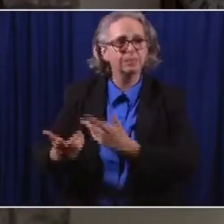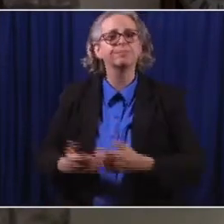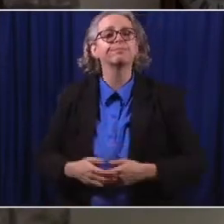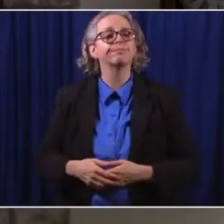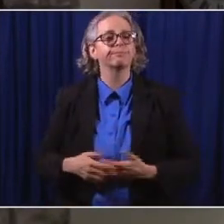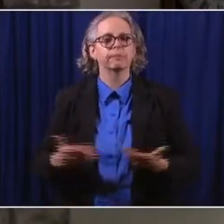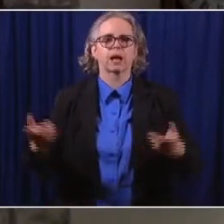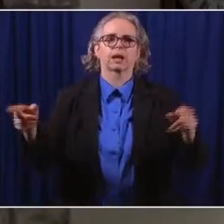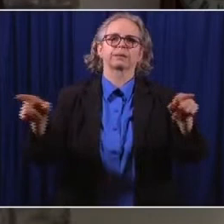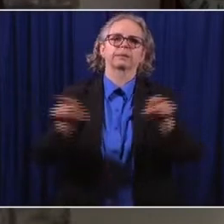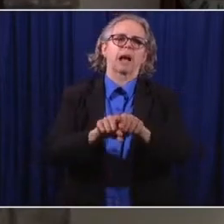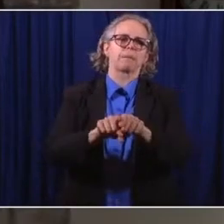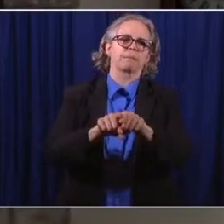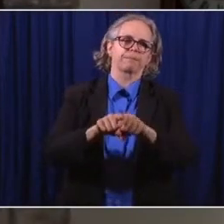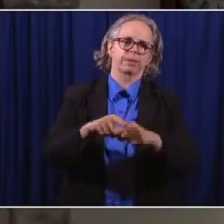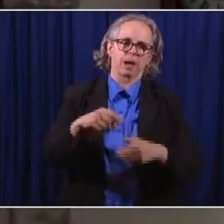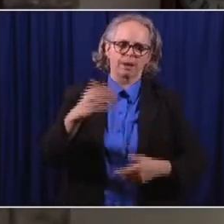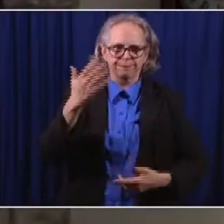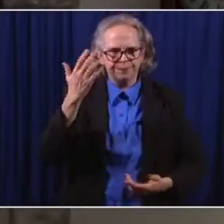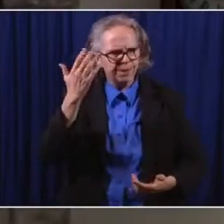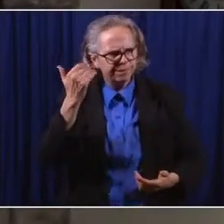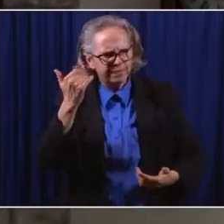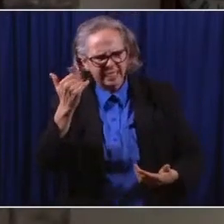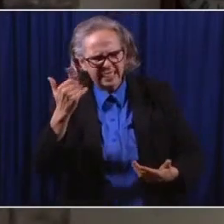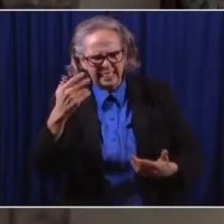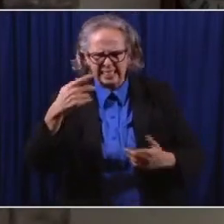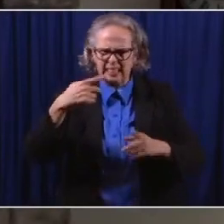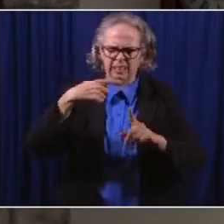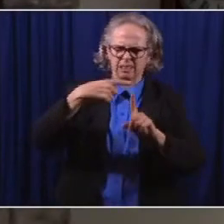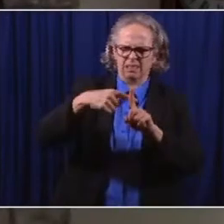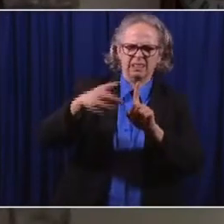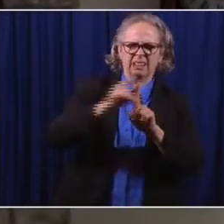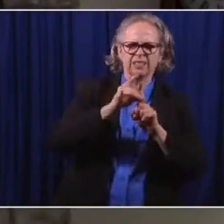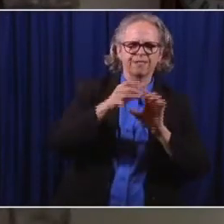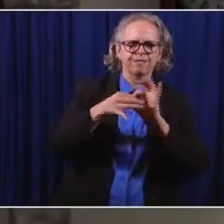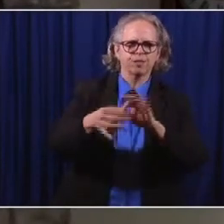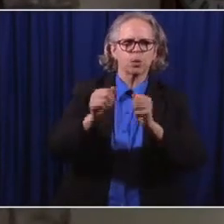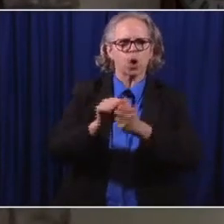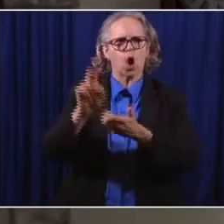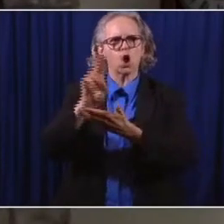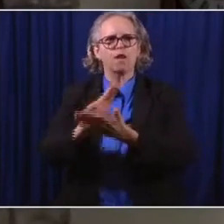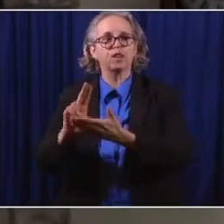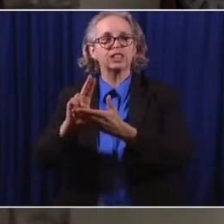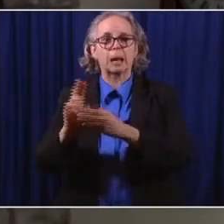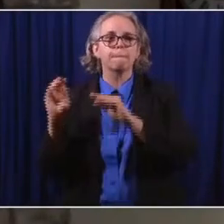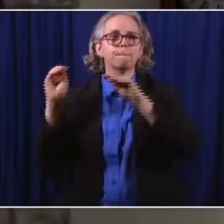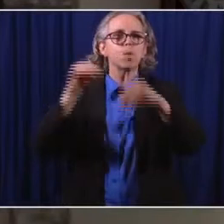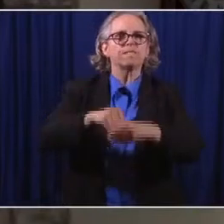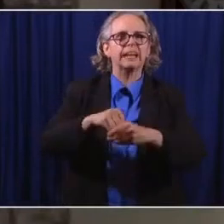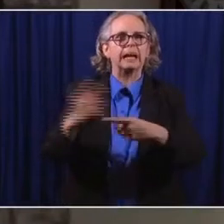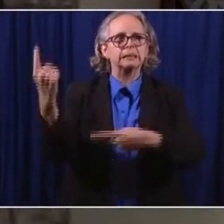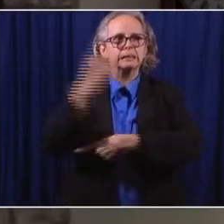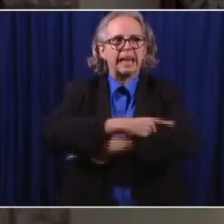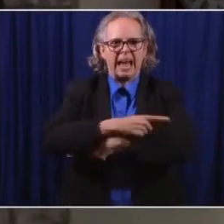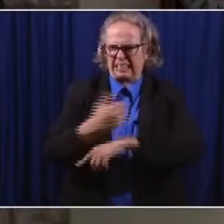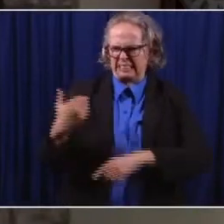has 15 confirmed cases associated with a university move-in day on August